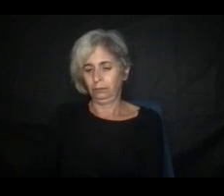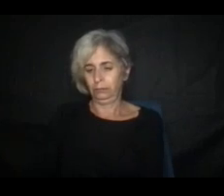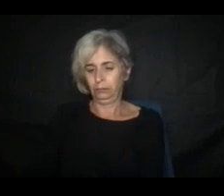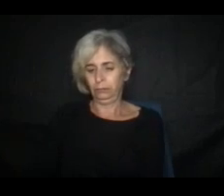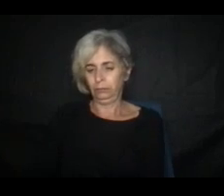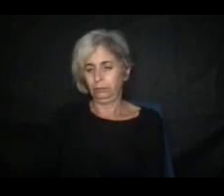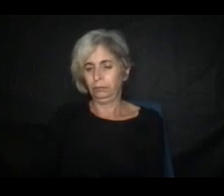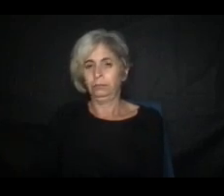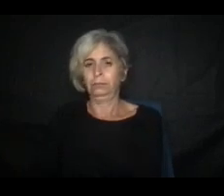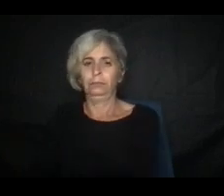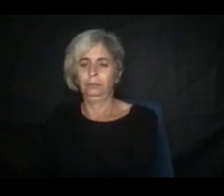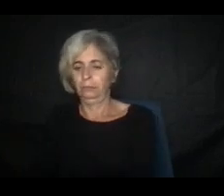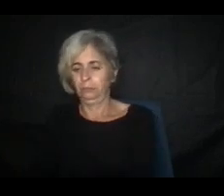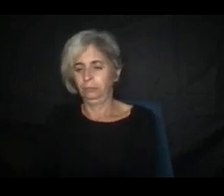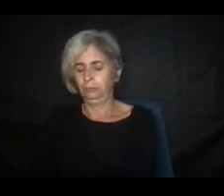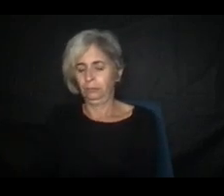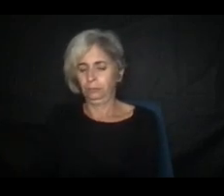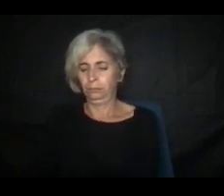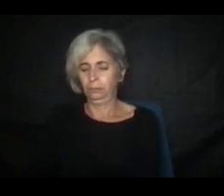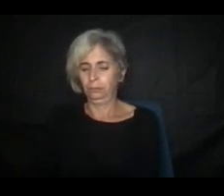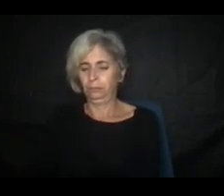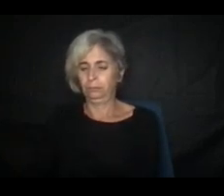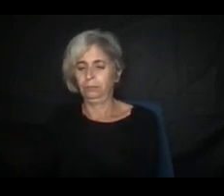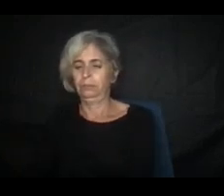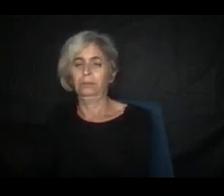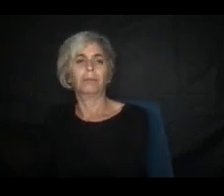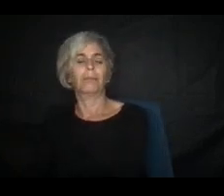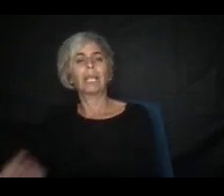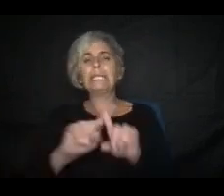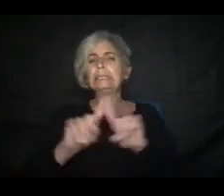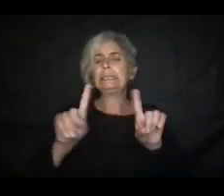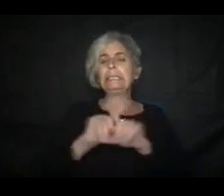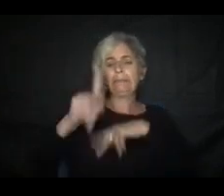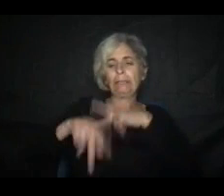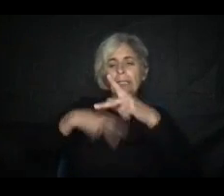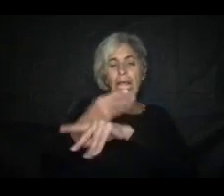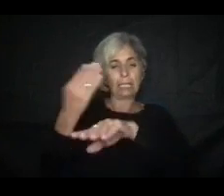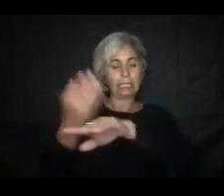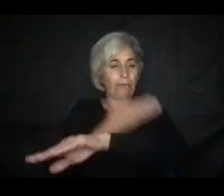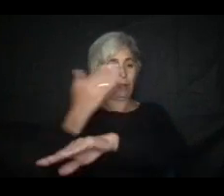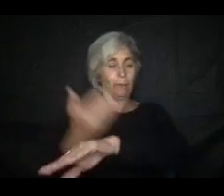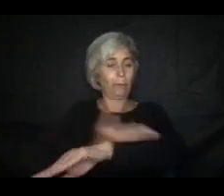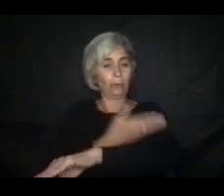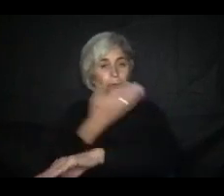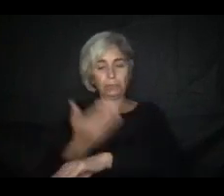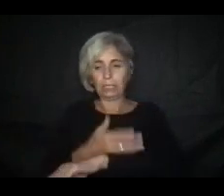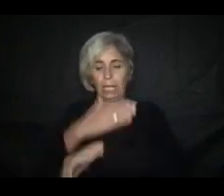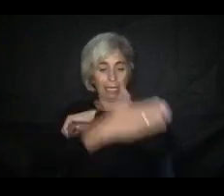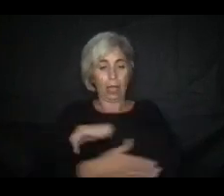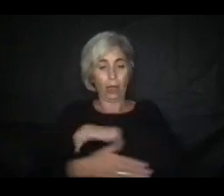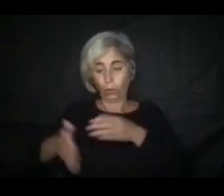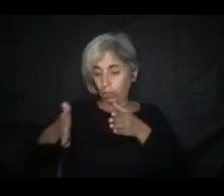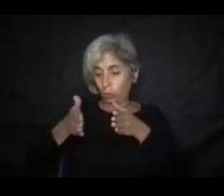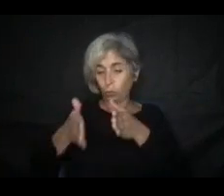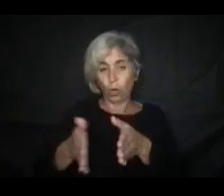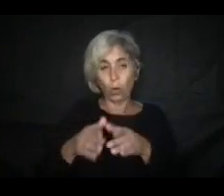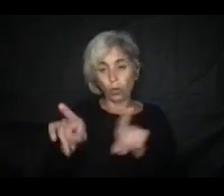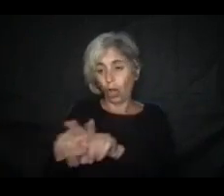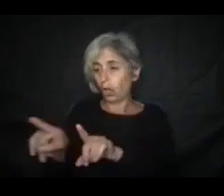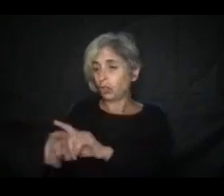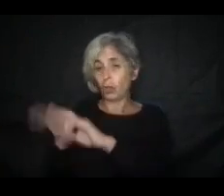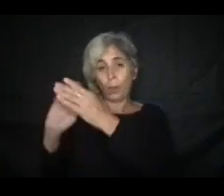We also looked at different types of improvements that are proposed both on county roadways and on city